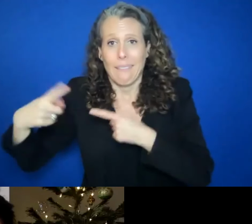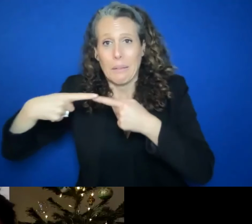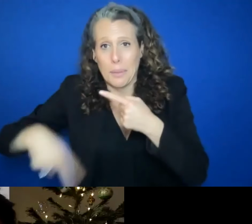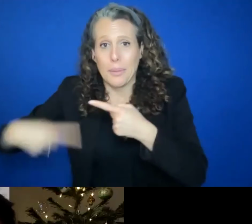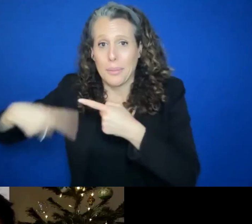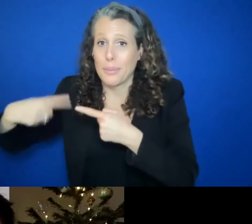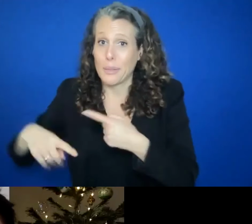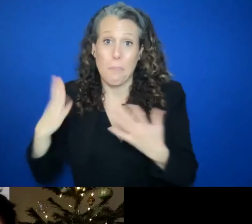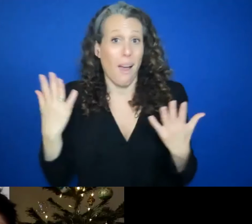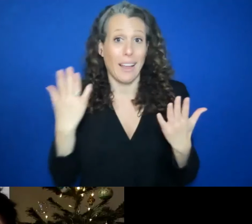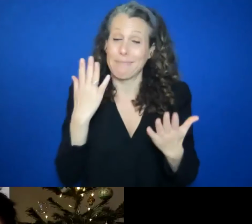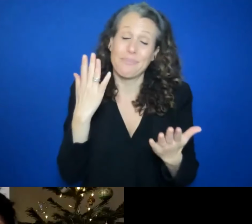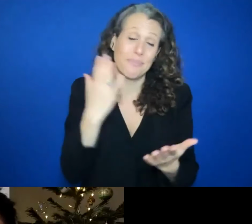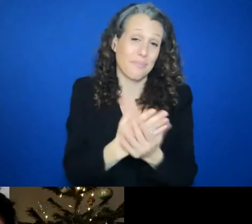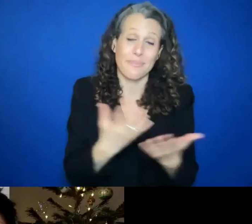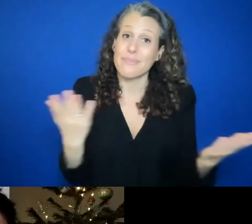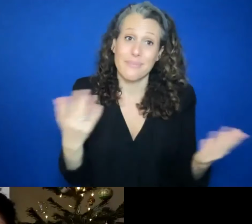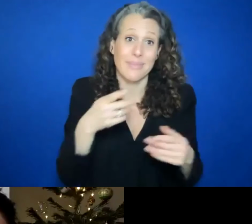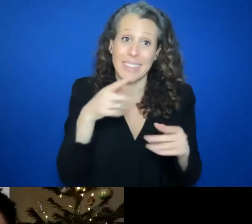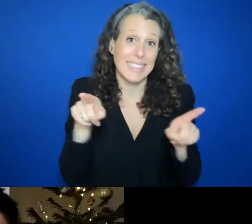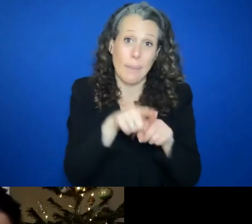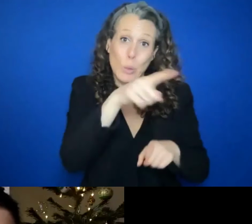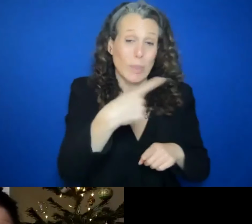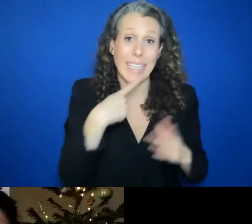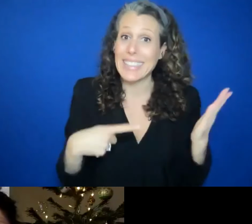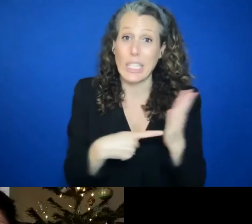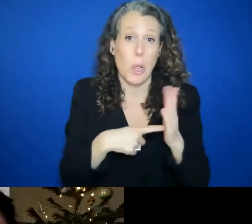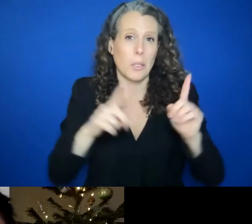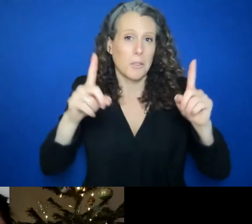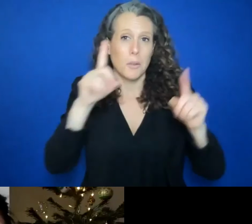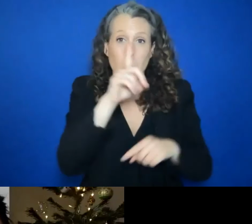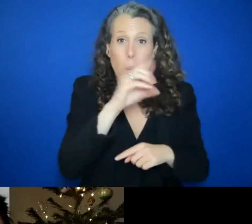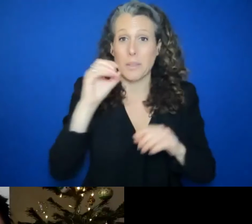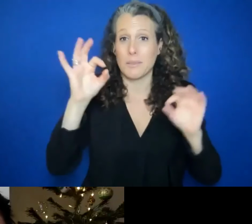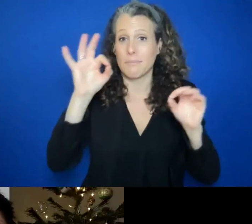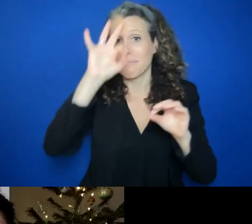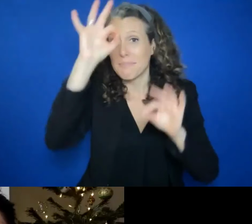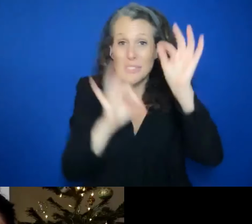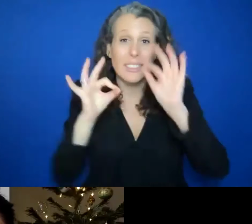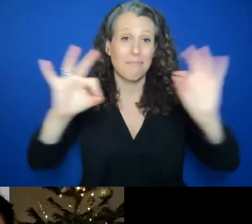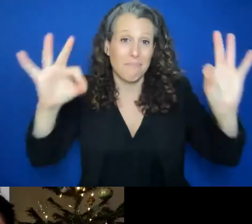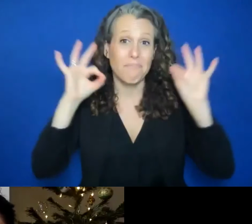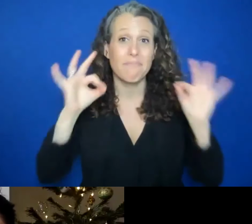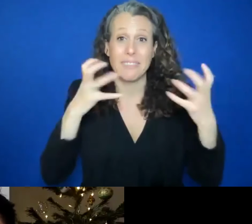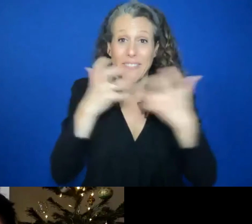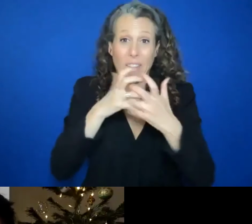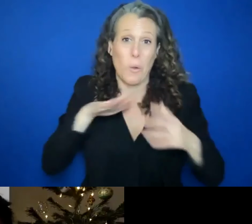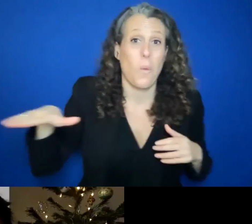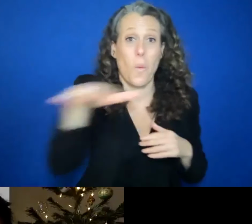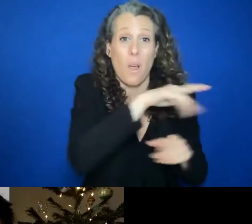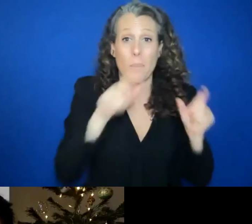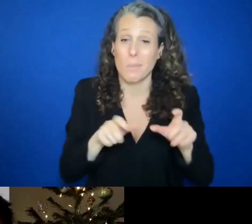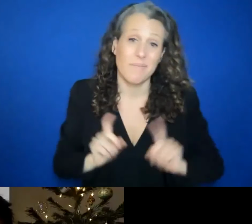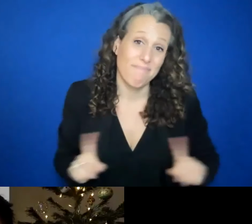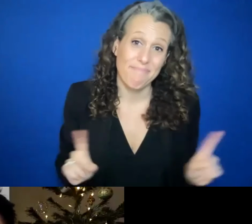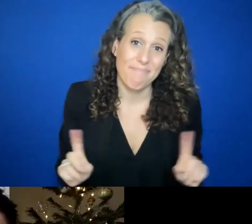serves to illustrate one of your points, which is that technology isn't designed always for everybody. It isn't always designed to